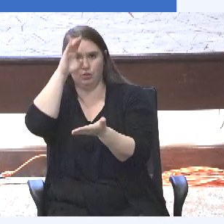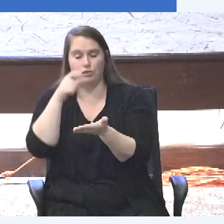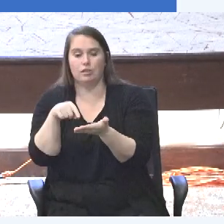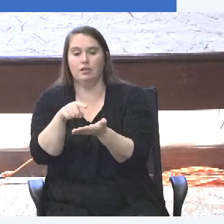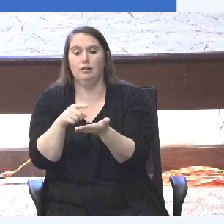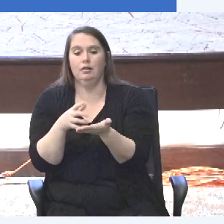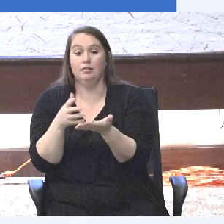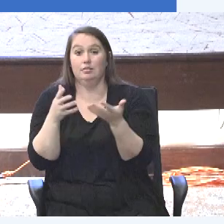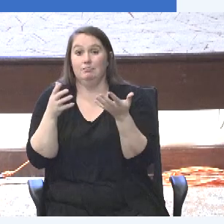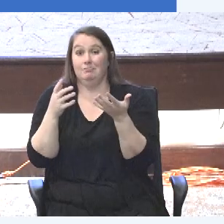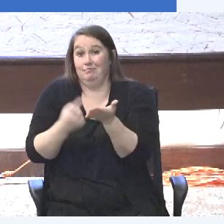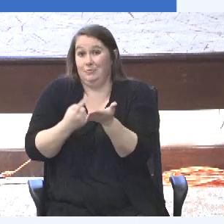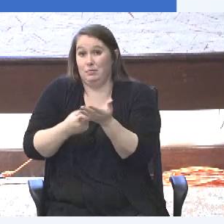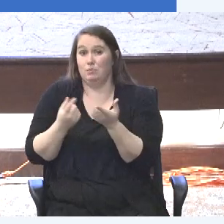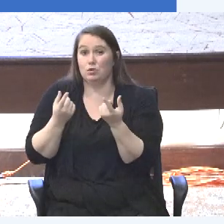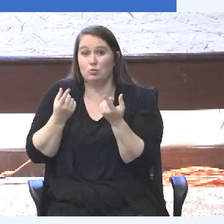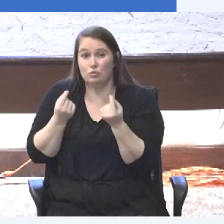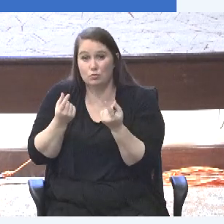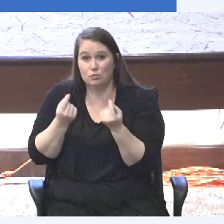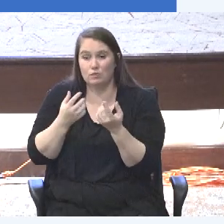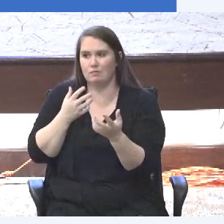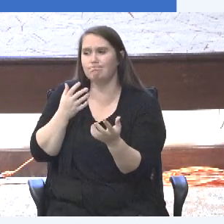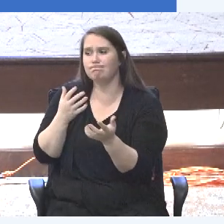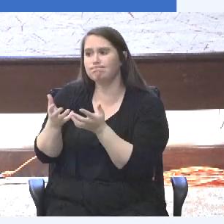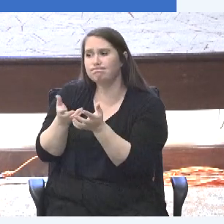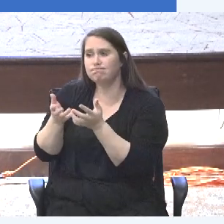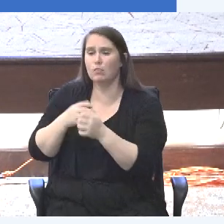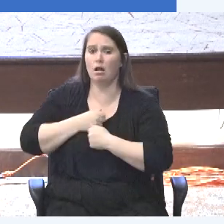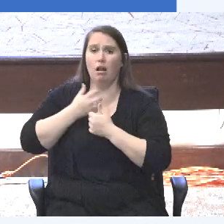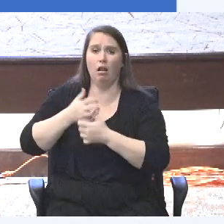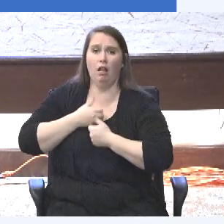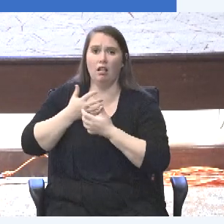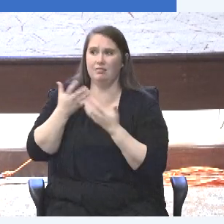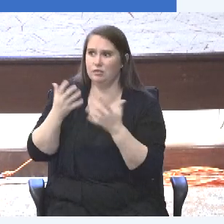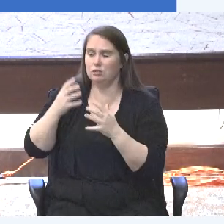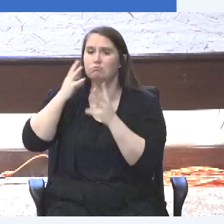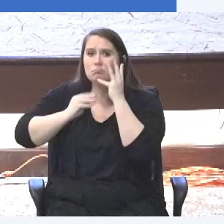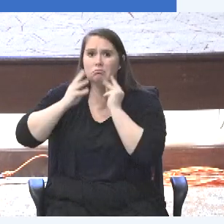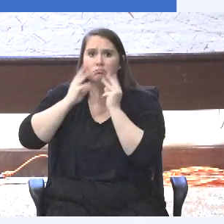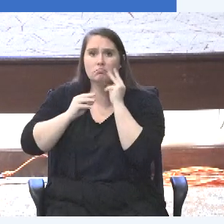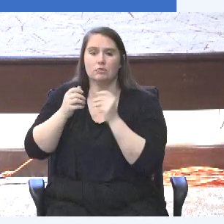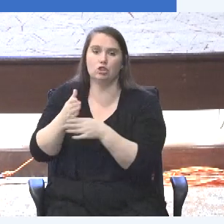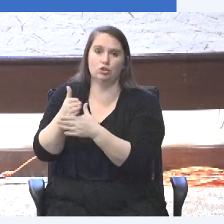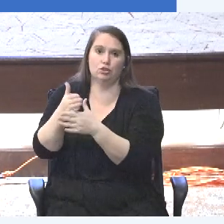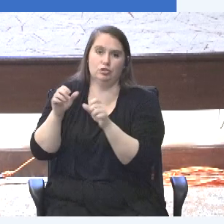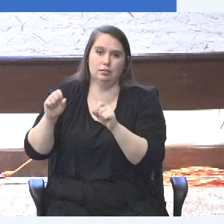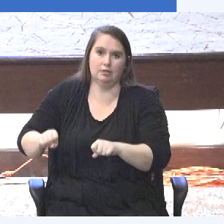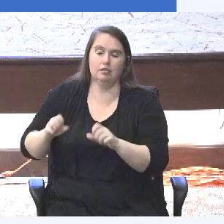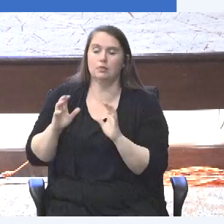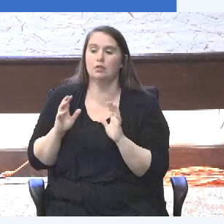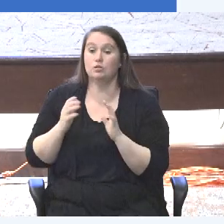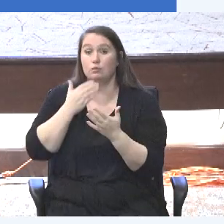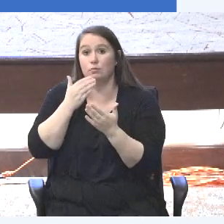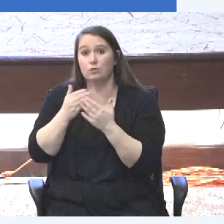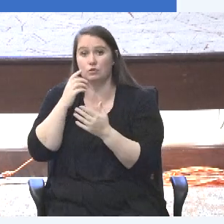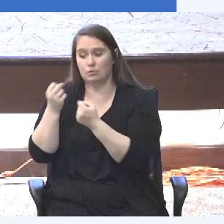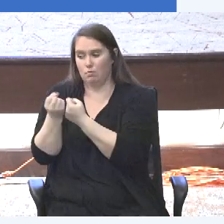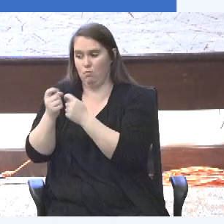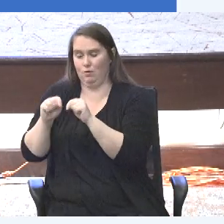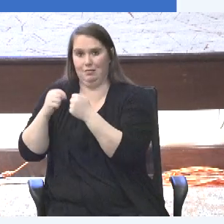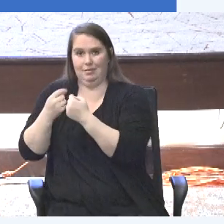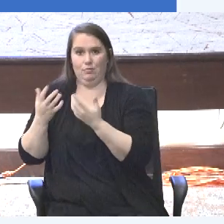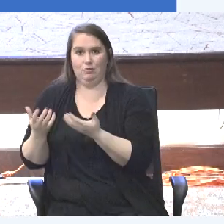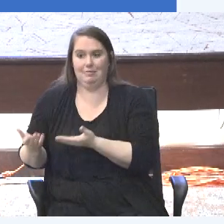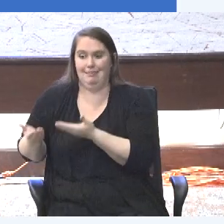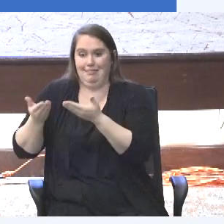have the conversation. They can certainly relate to what other members have went through. So we are coordinating and collaborating with the peer support team to make sure we are supporting them